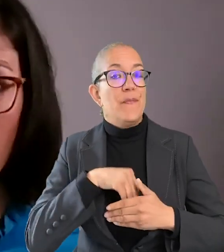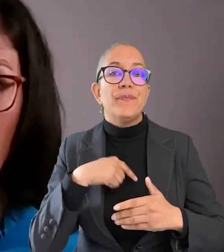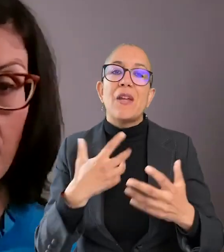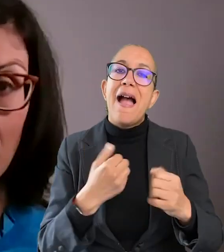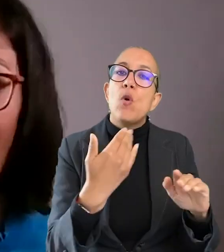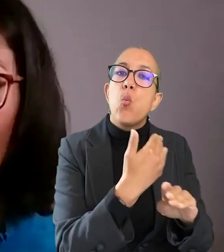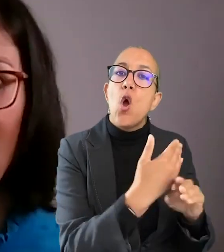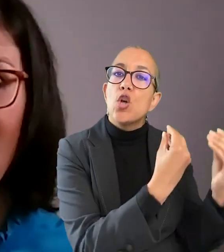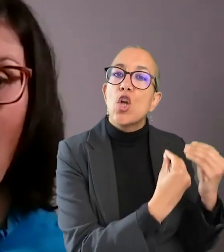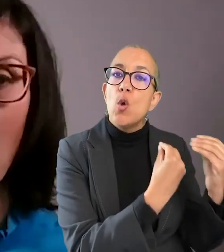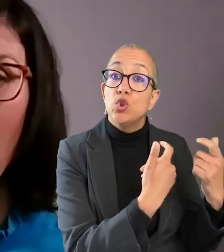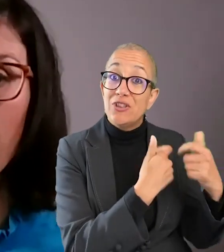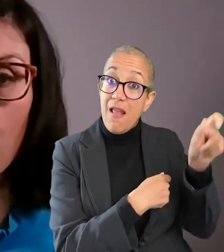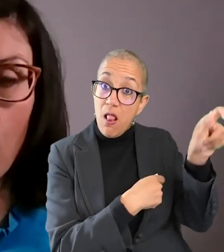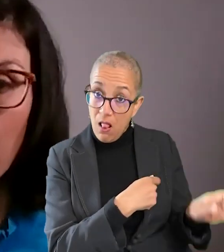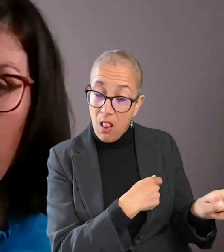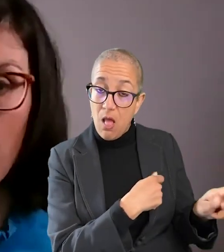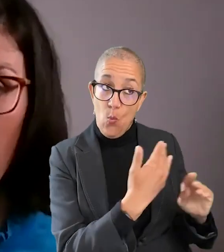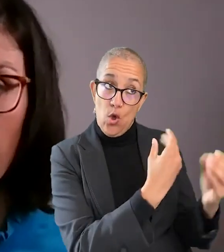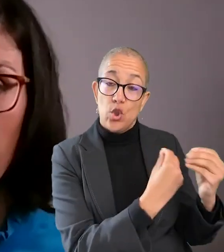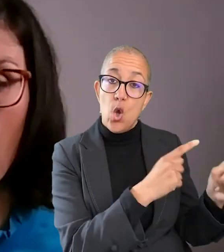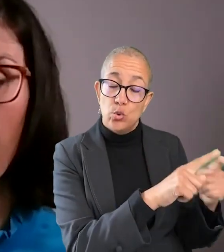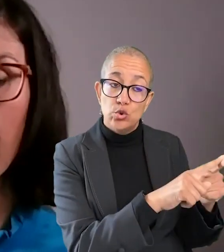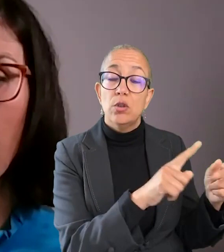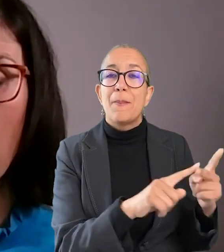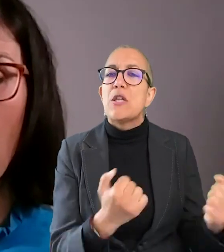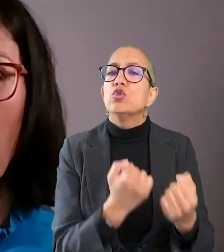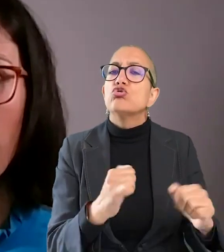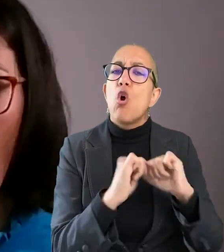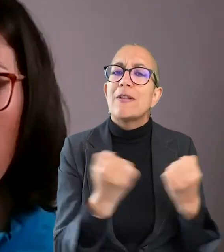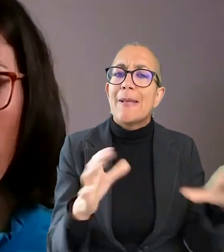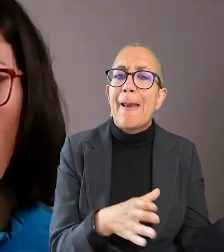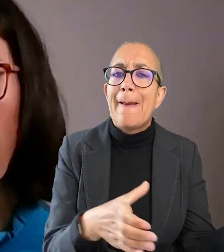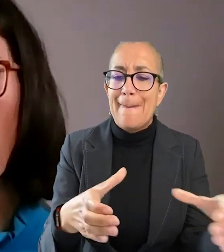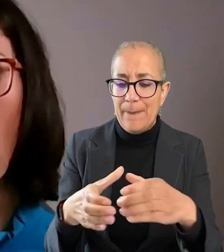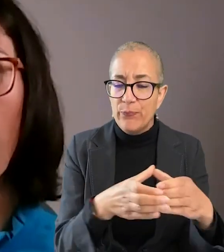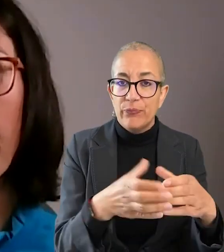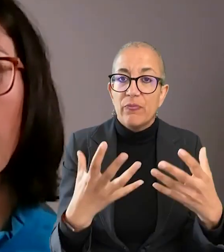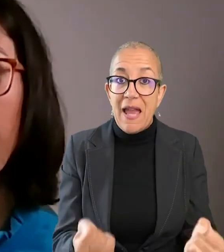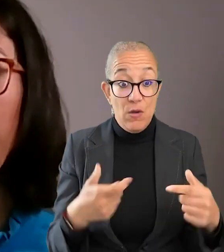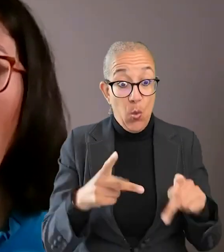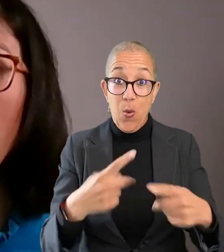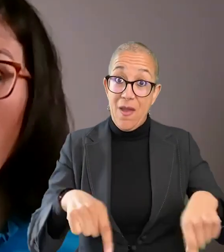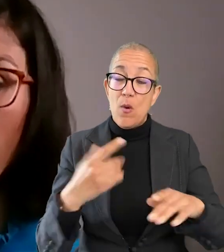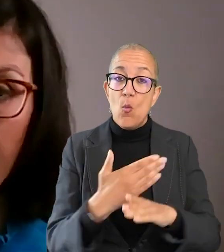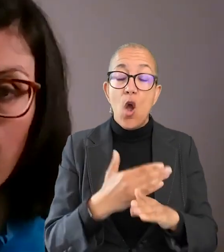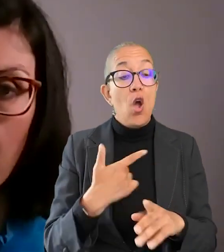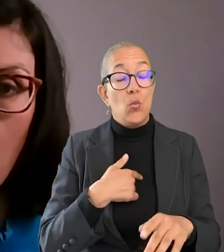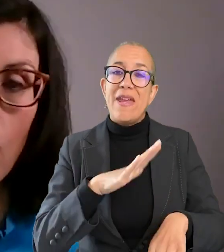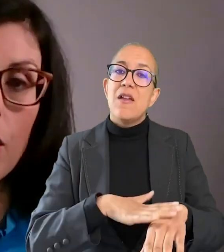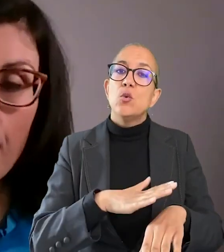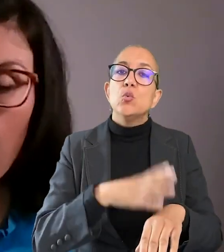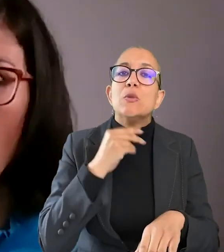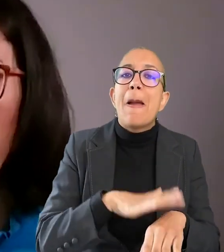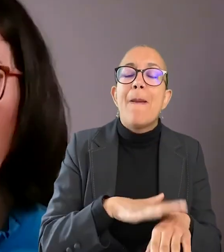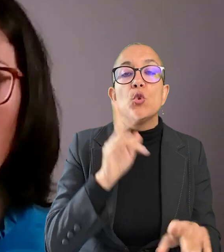work coach still now. I have a strong team around me where I can, as part of the way that we operate, we take time to reflect